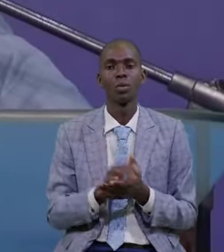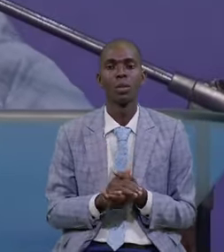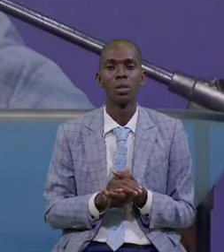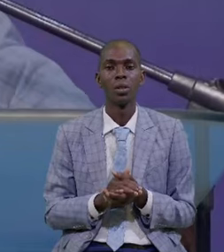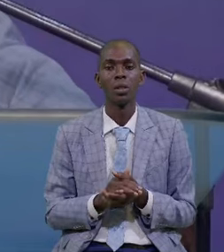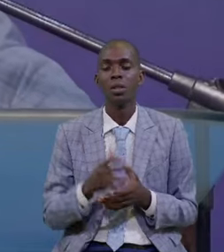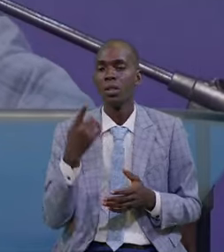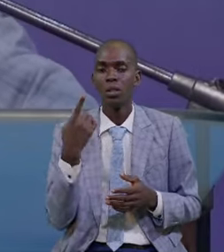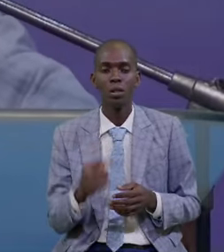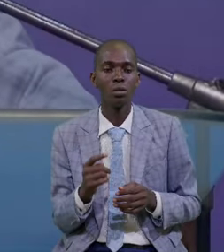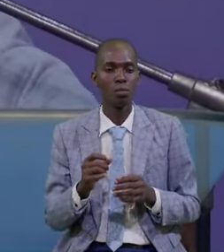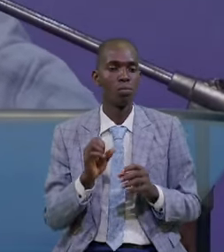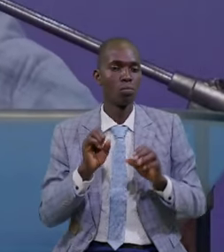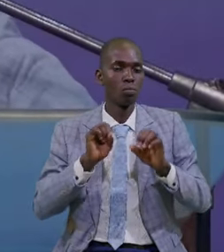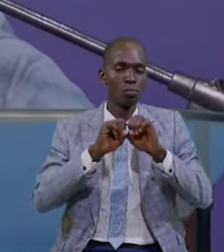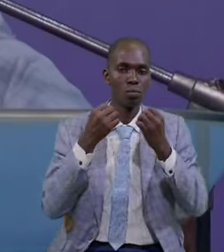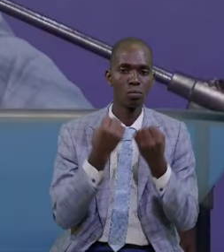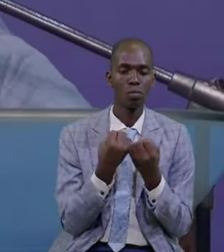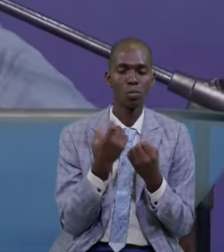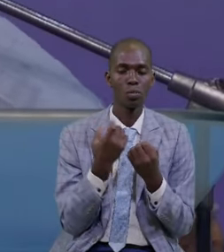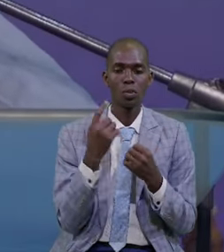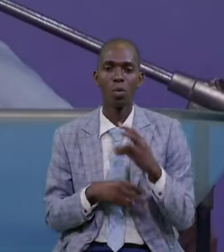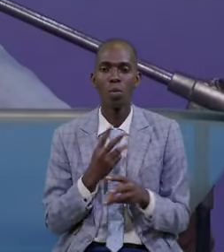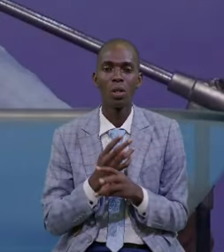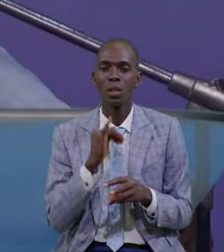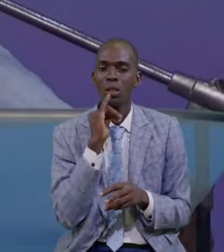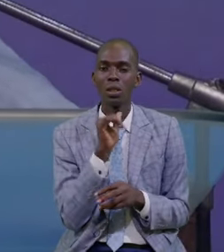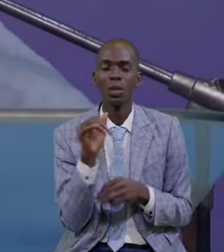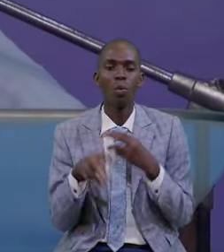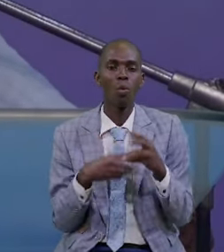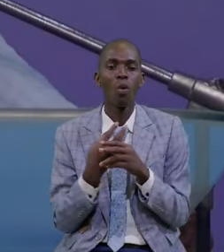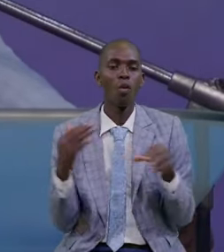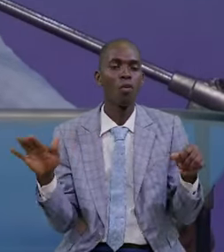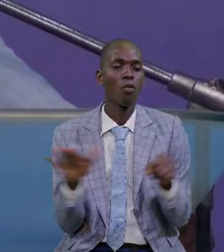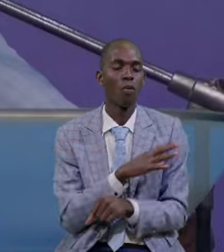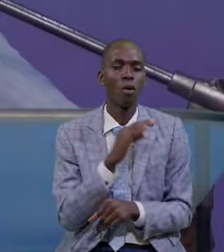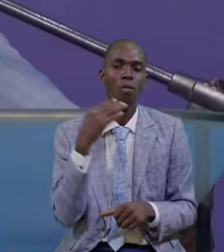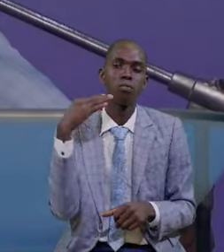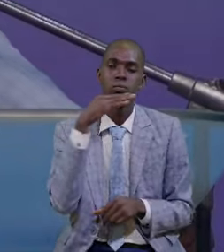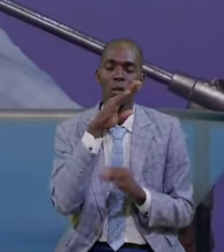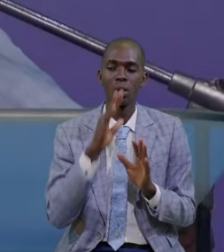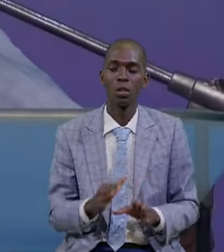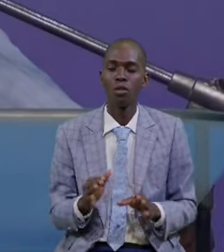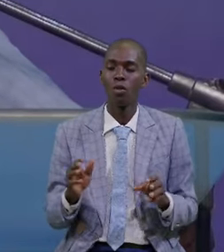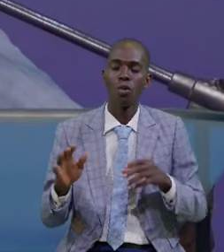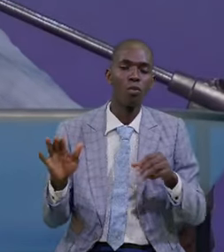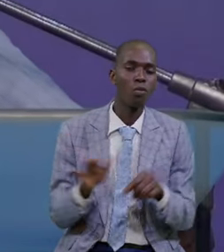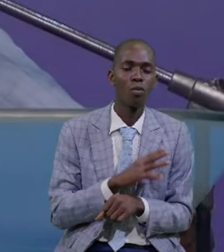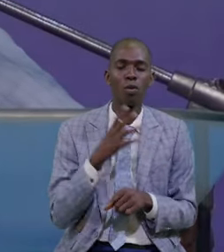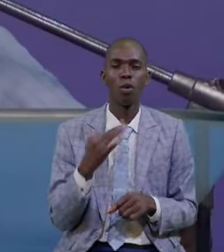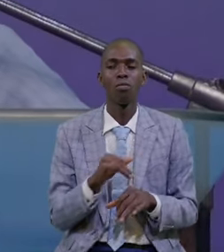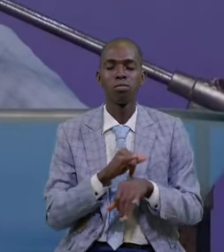the world, is a world of liars. A world of deceivers. A